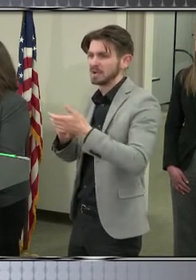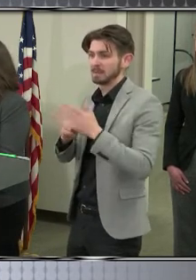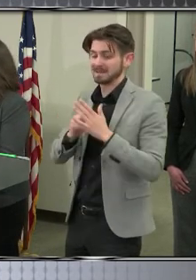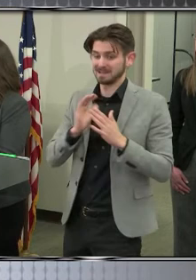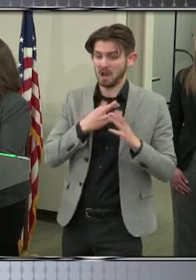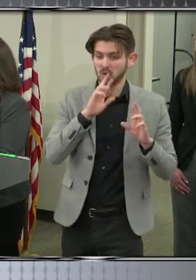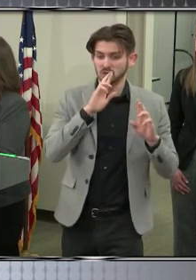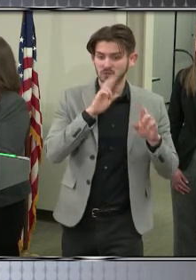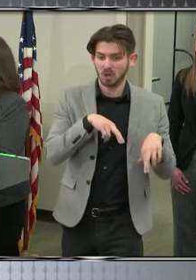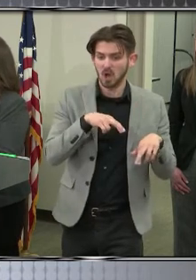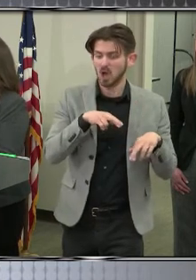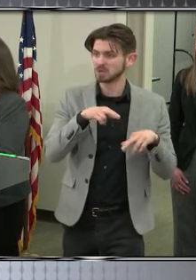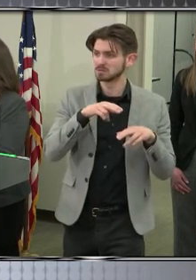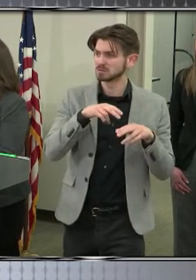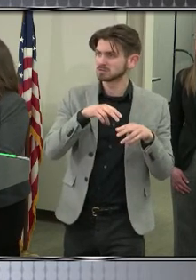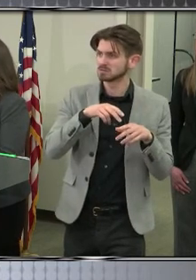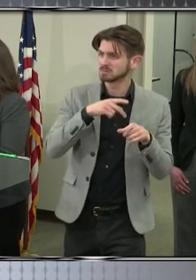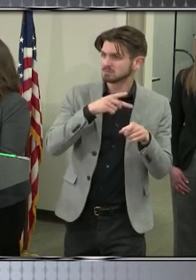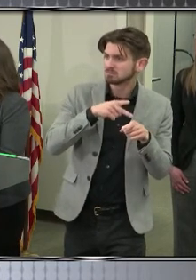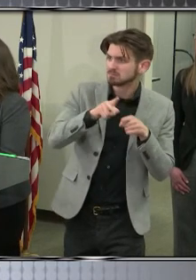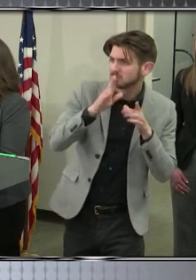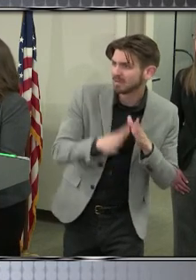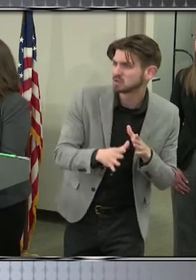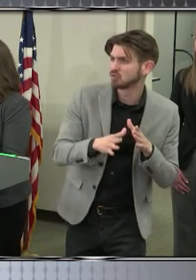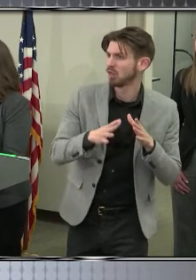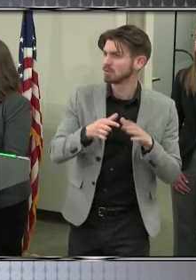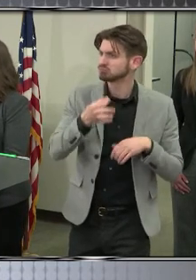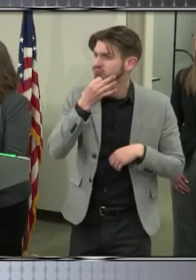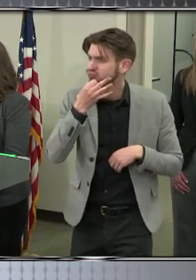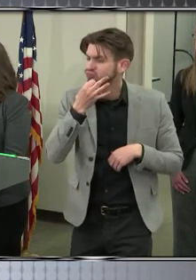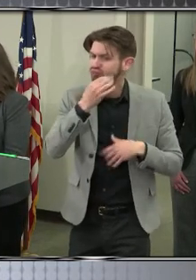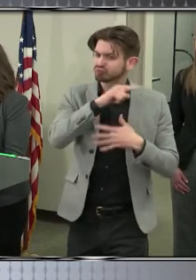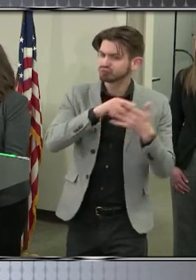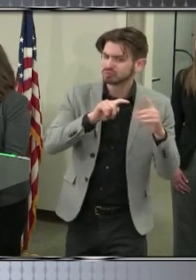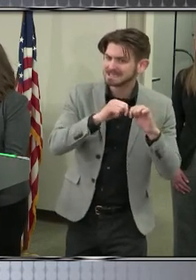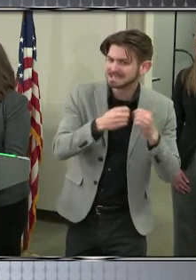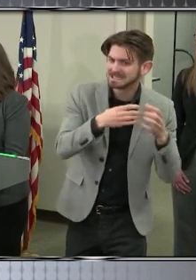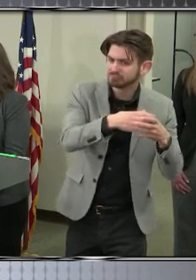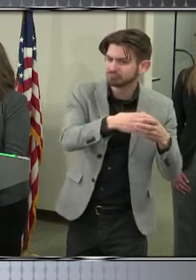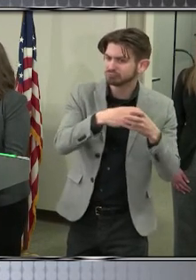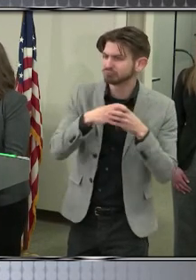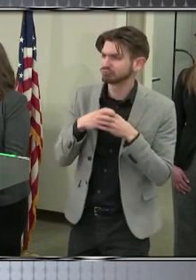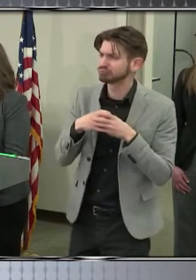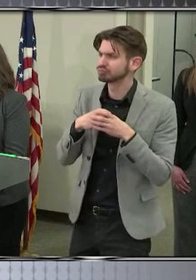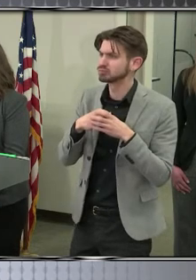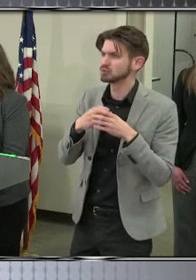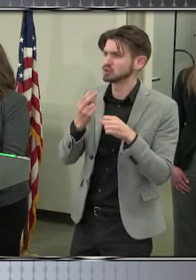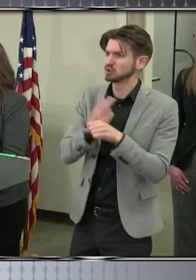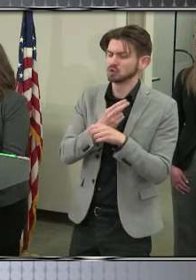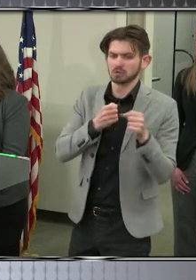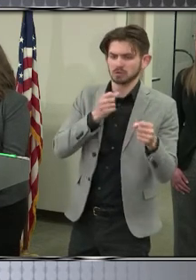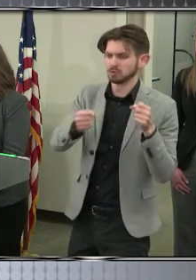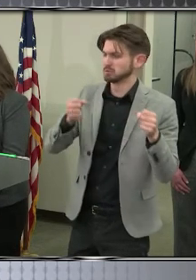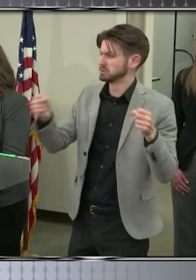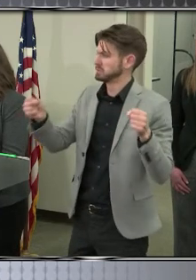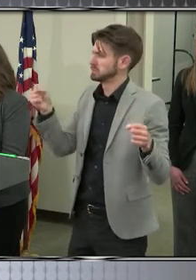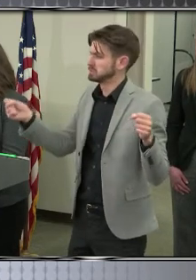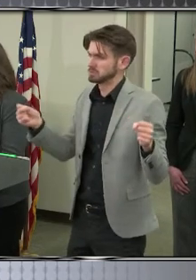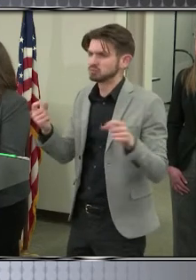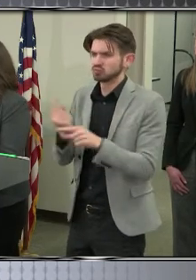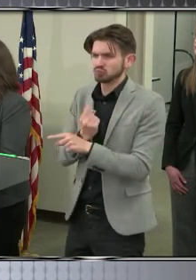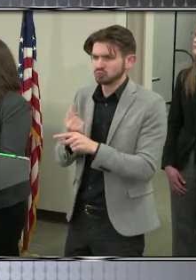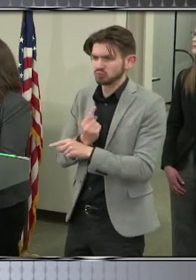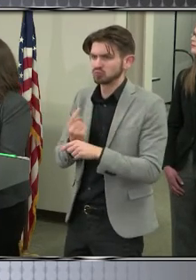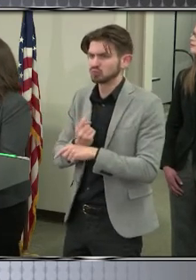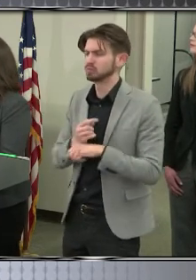together our specialists to focus on specific areas, including our communications efforts, the logistical supports we need for